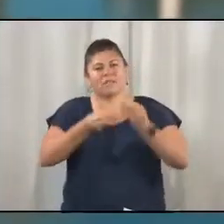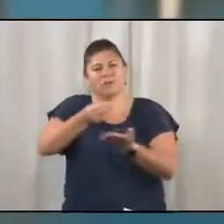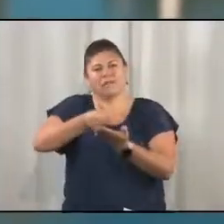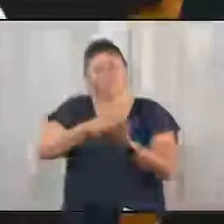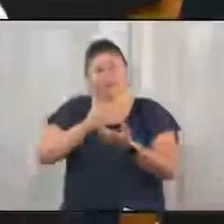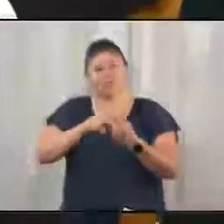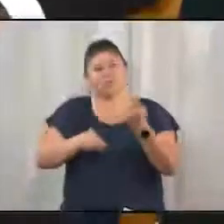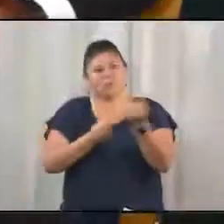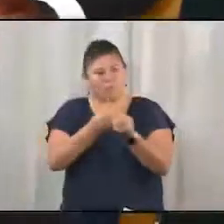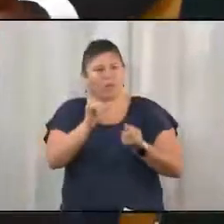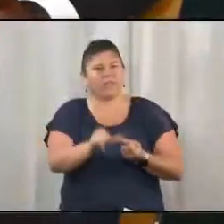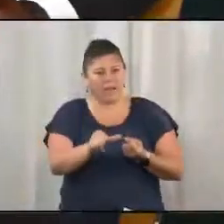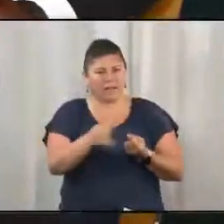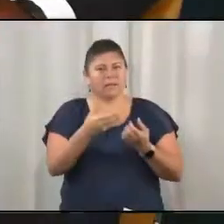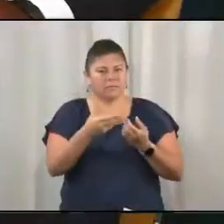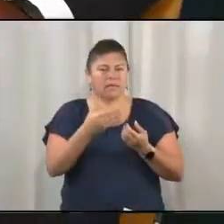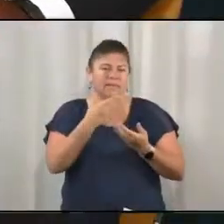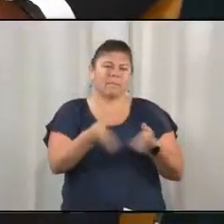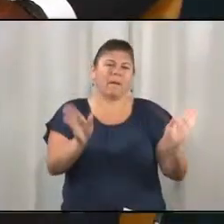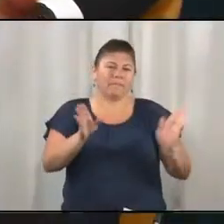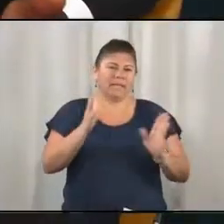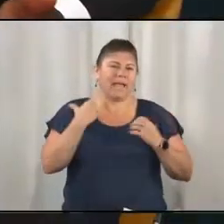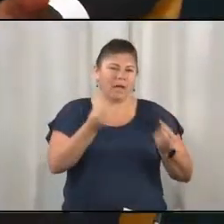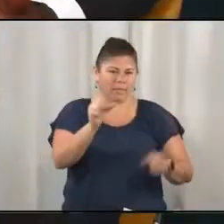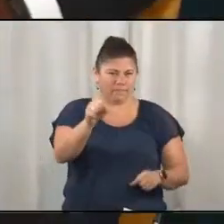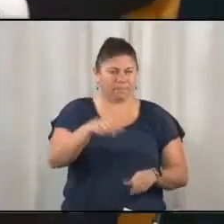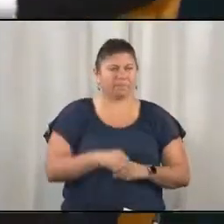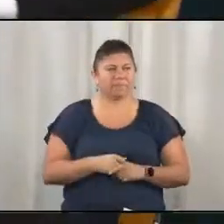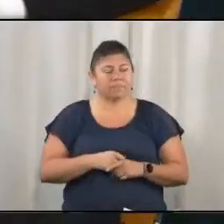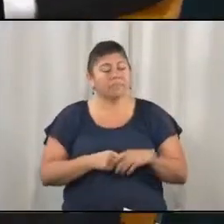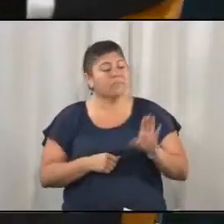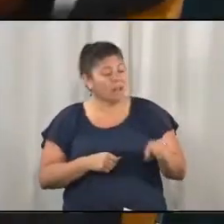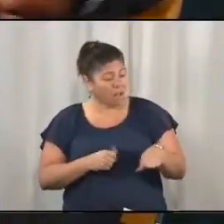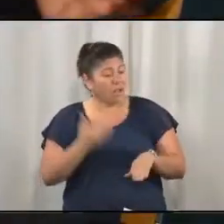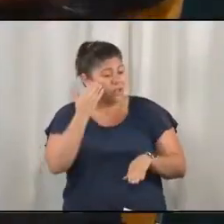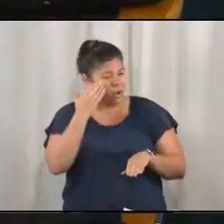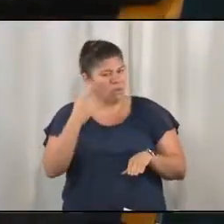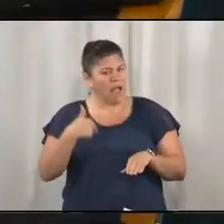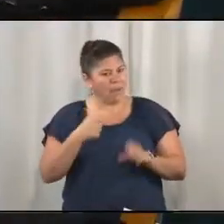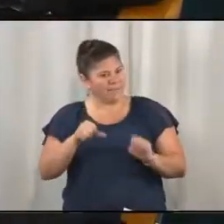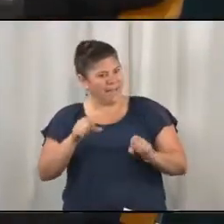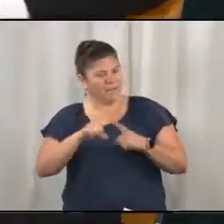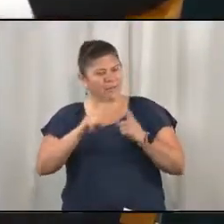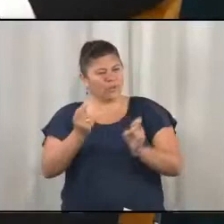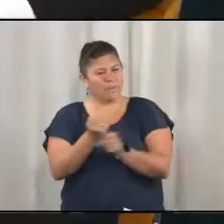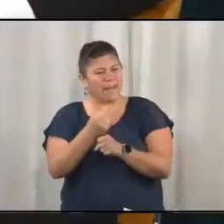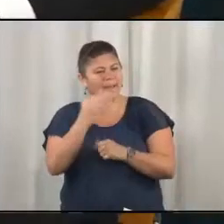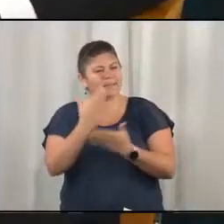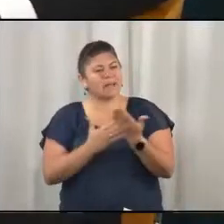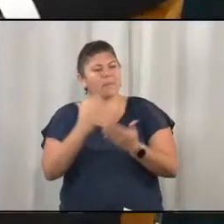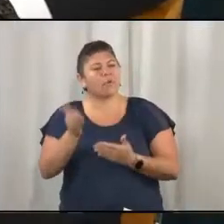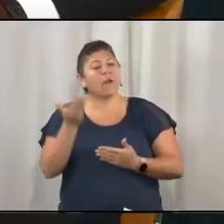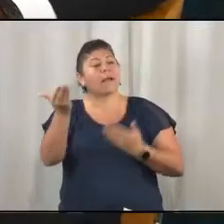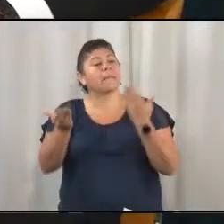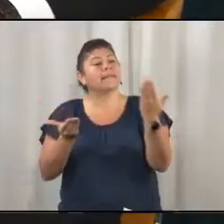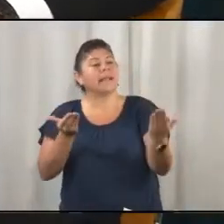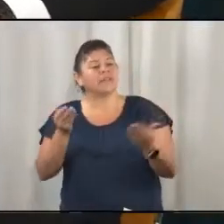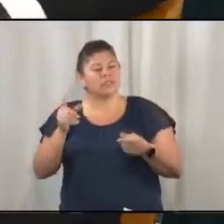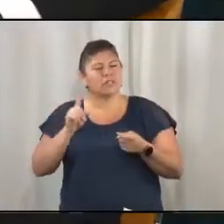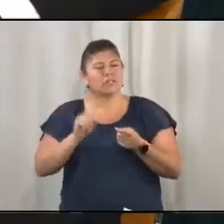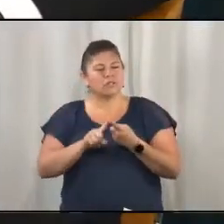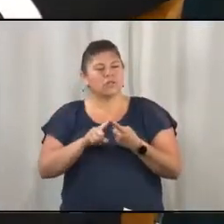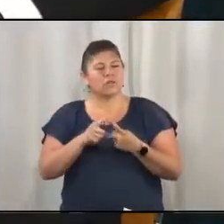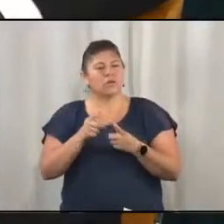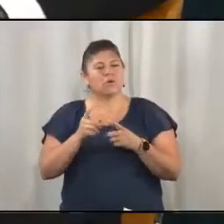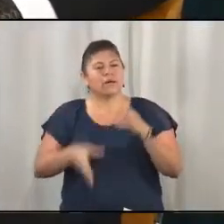public health within those encampments. And I was able to make some recommendations to enhance some of the tenant protections